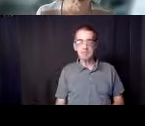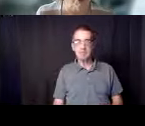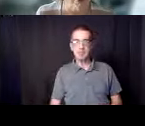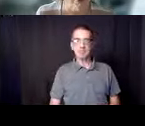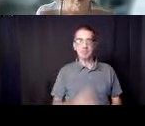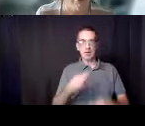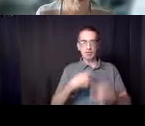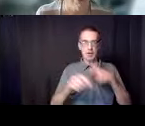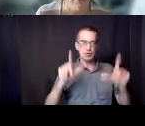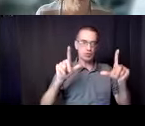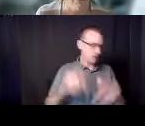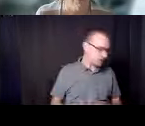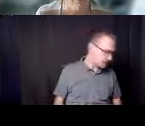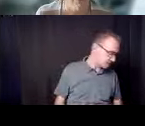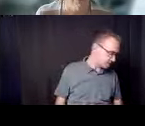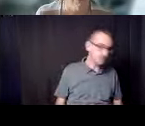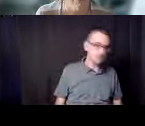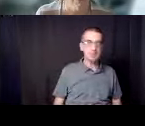swap screens.